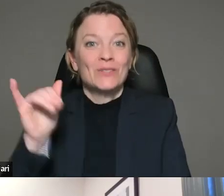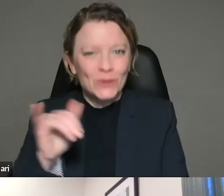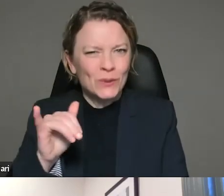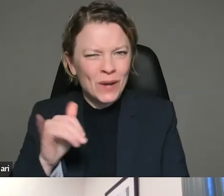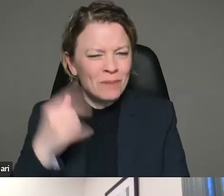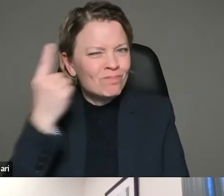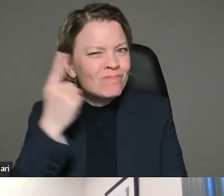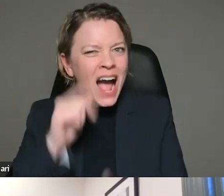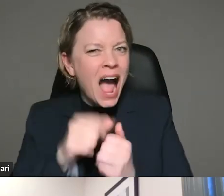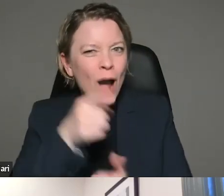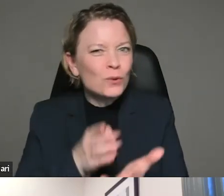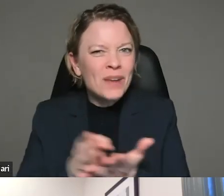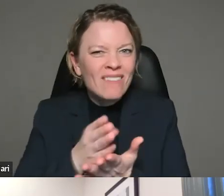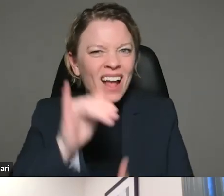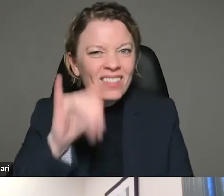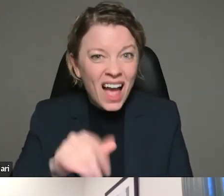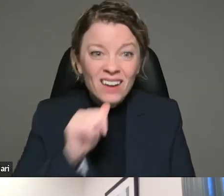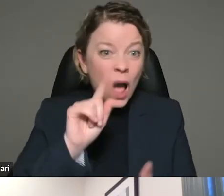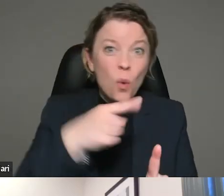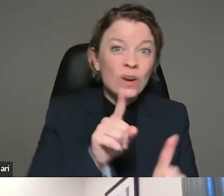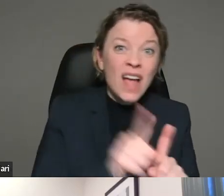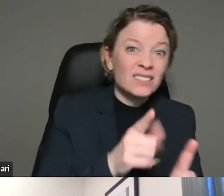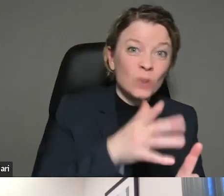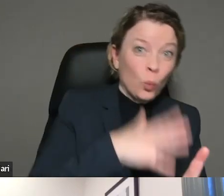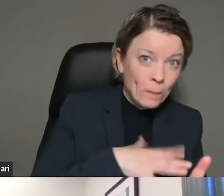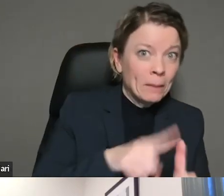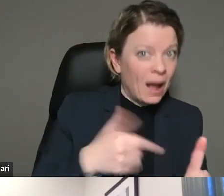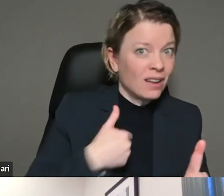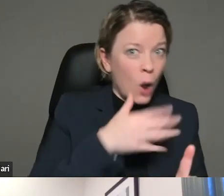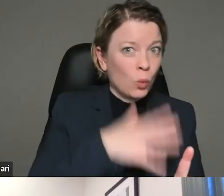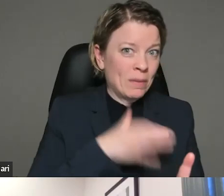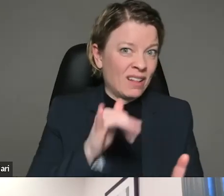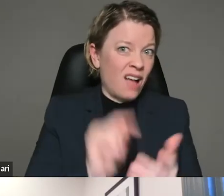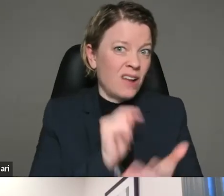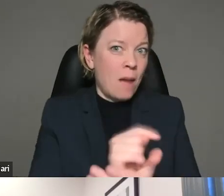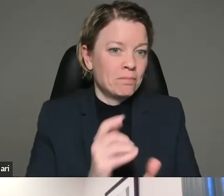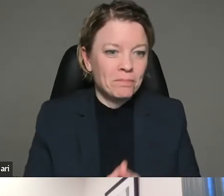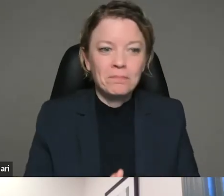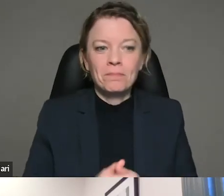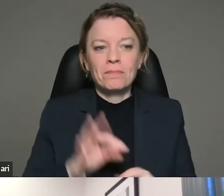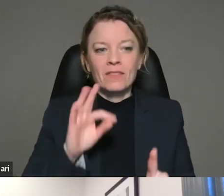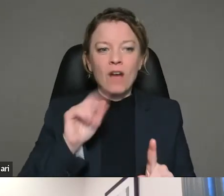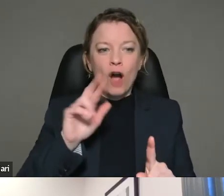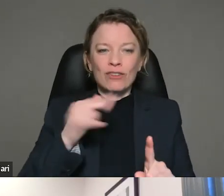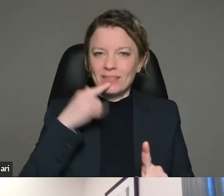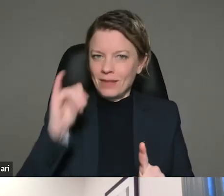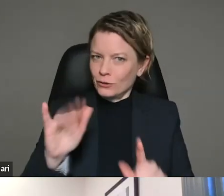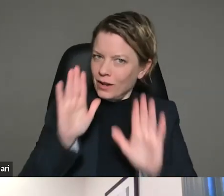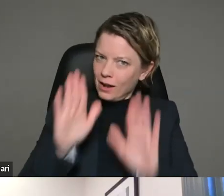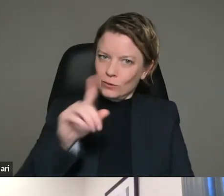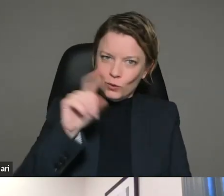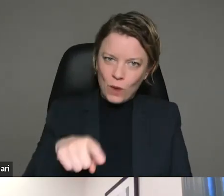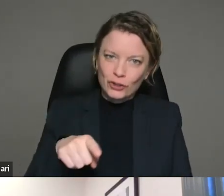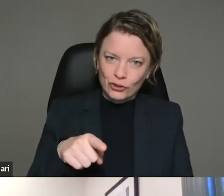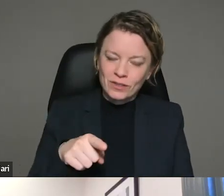that as perhaps not only a woman, but a young woman at that time. Yeah, no, that's an excellent question, Bev. And this, again, I